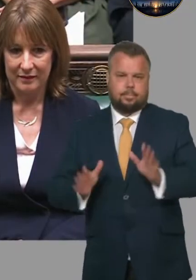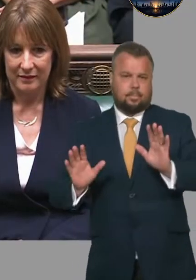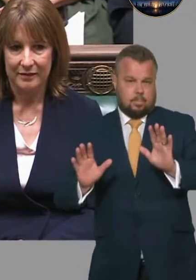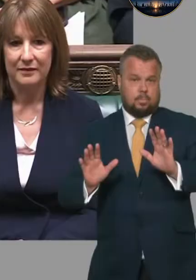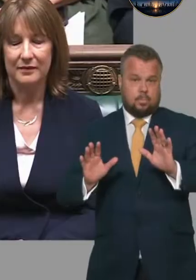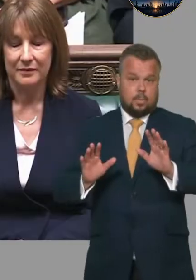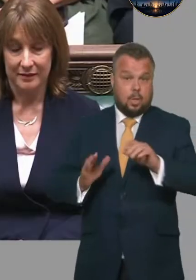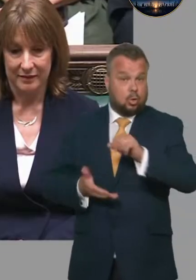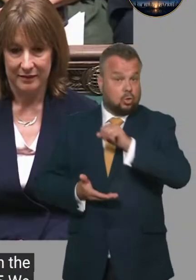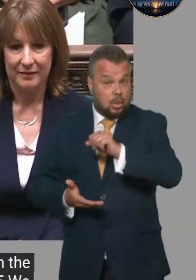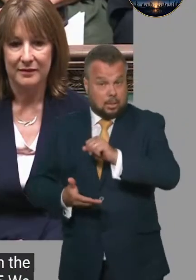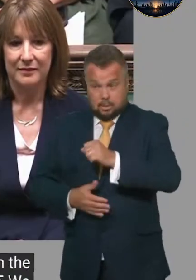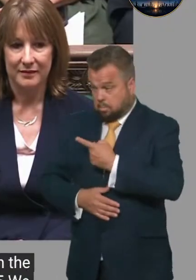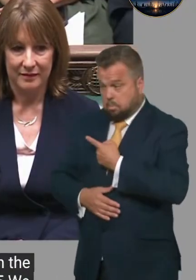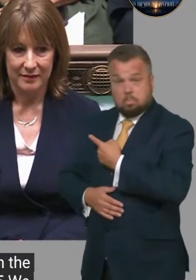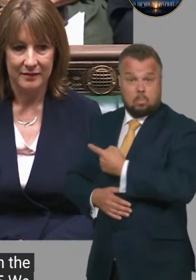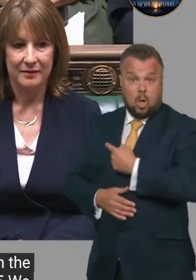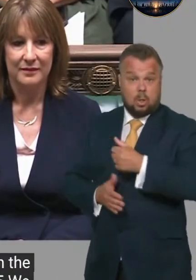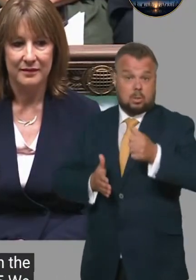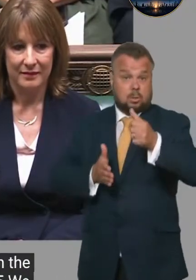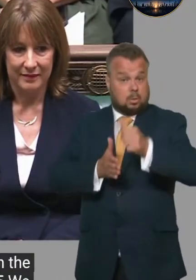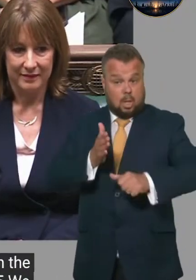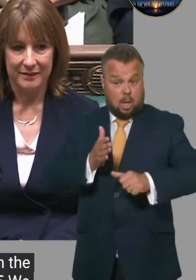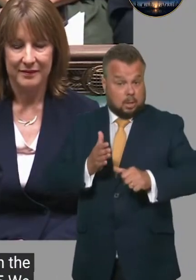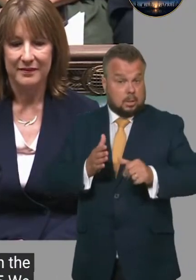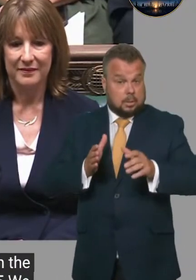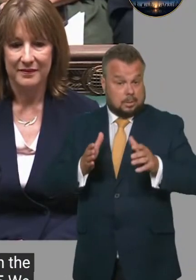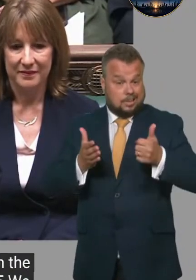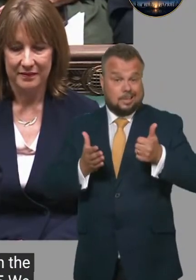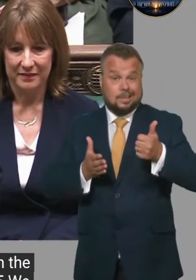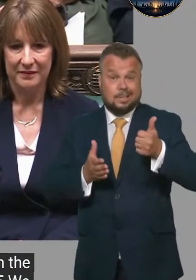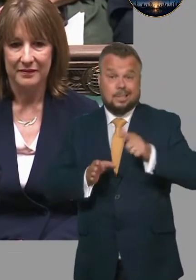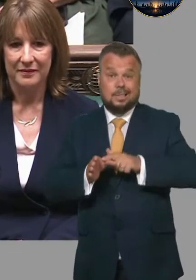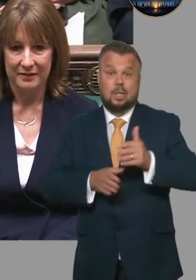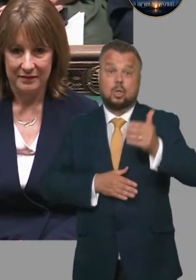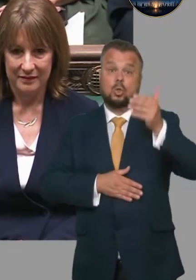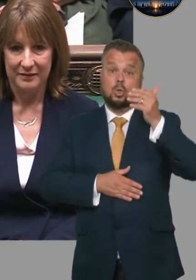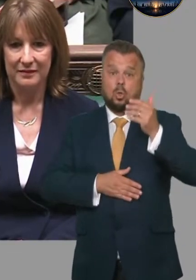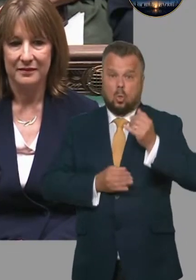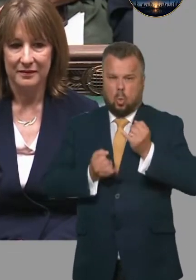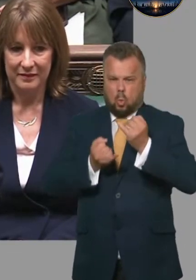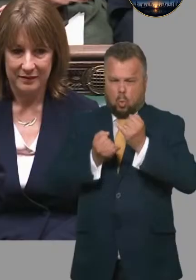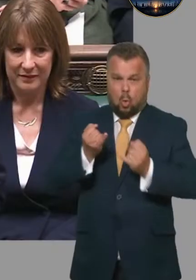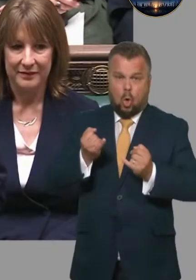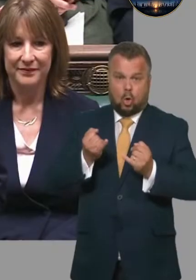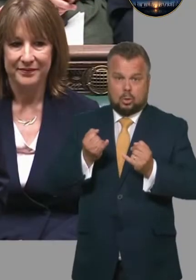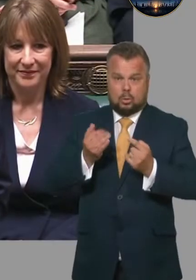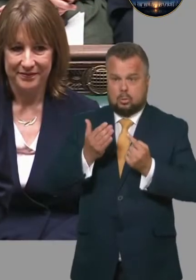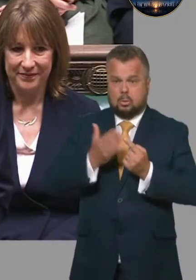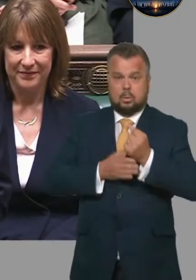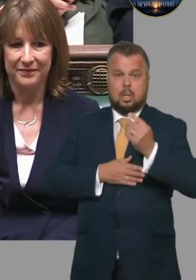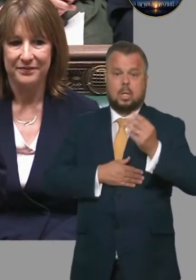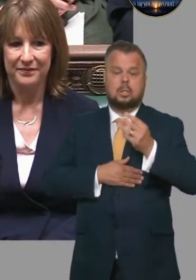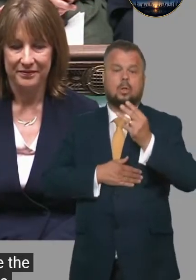face the country. And we won a landslide general election, giving them the biggest drubbing in their history.